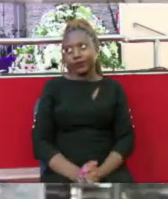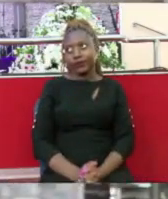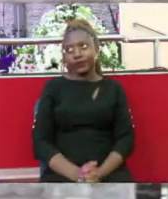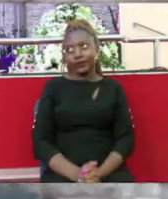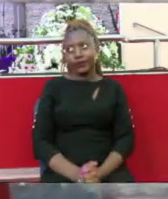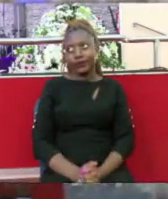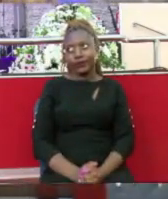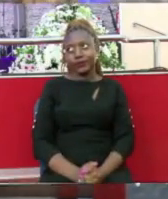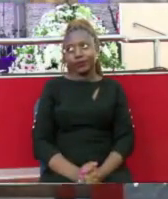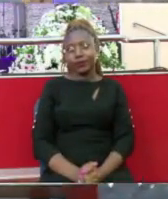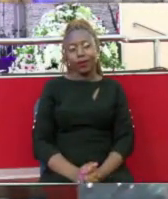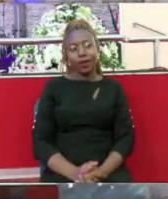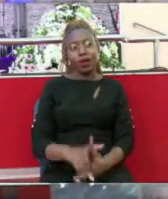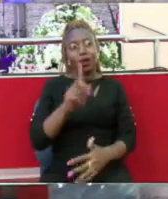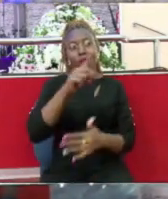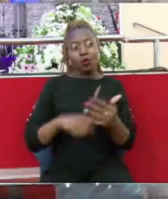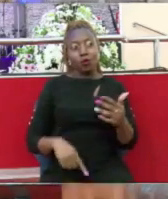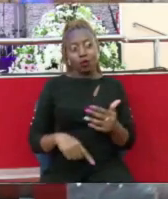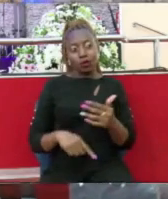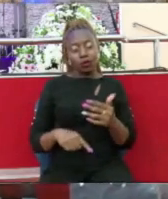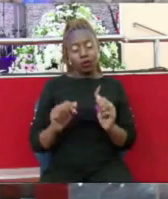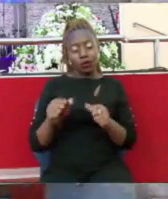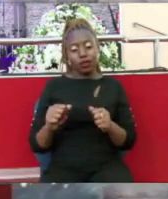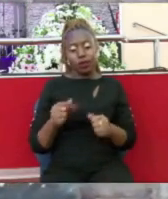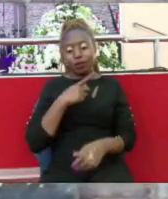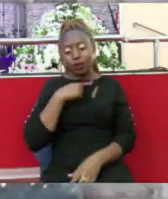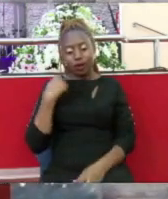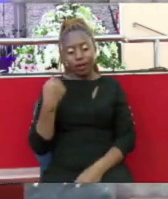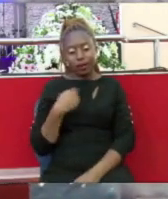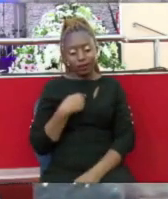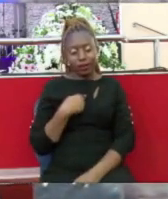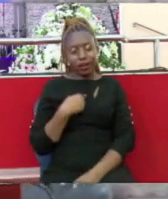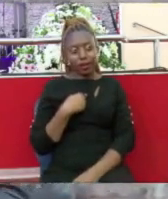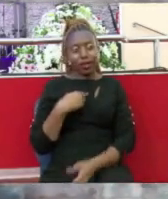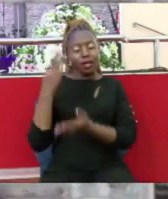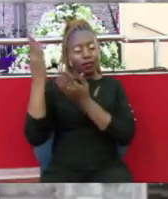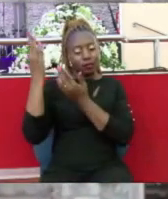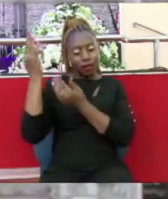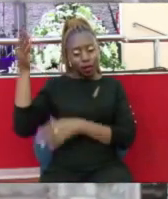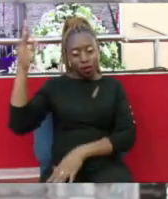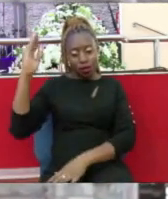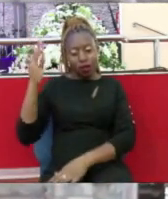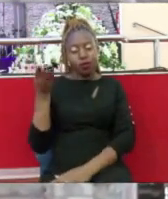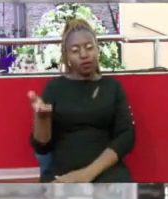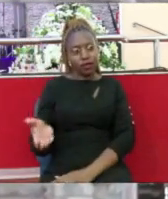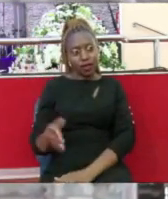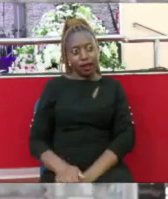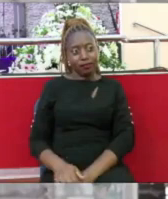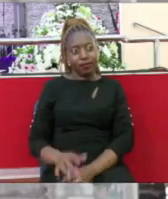Worry would have killed me. But God was there. Jesus,